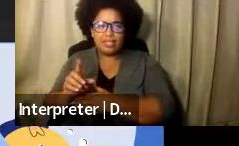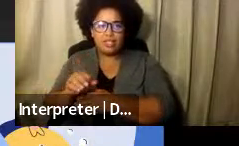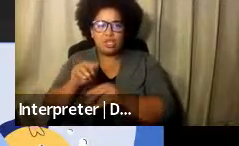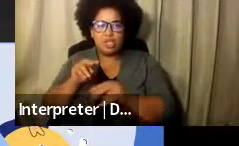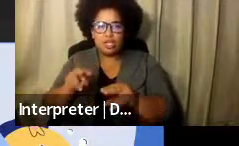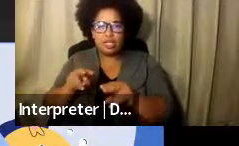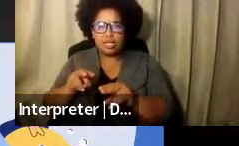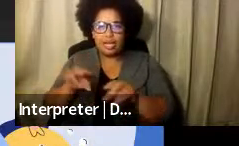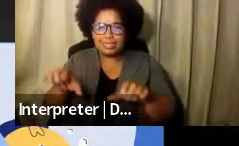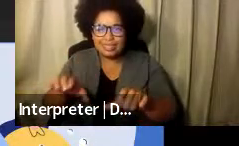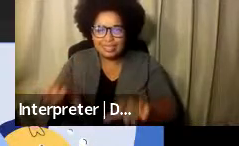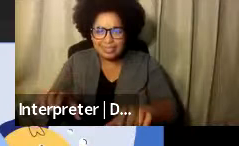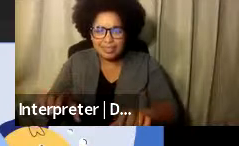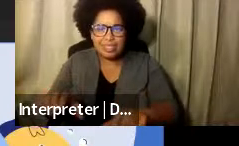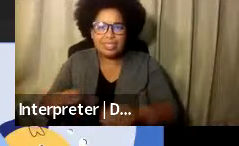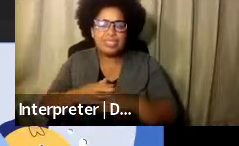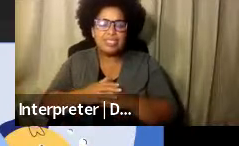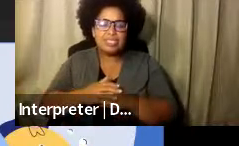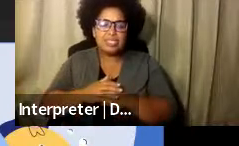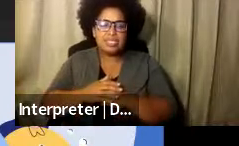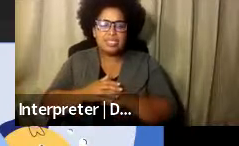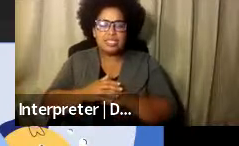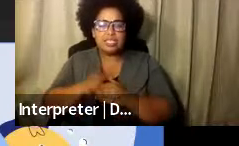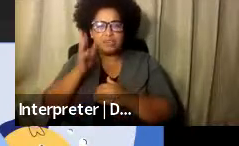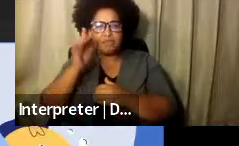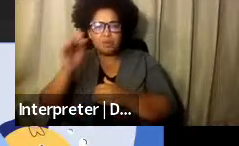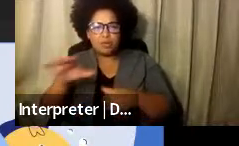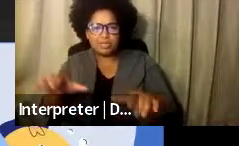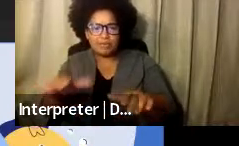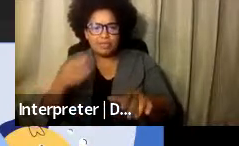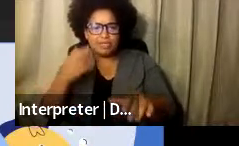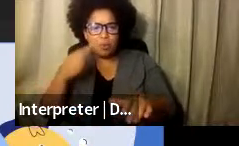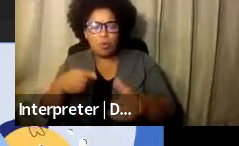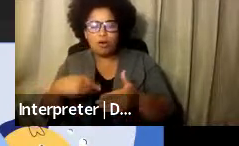feedback on how to direct future activities for the next couple of years.